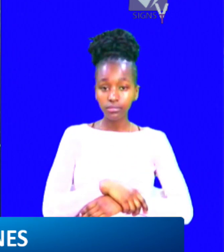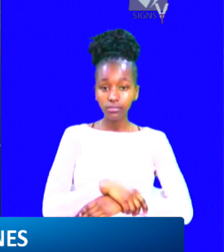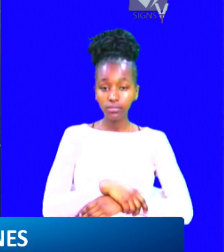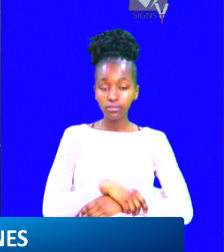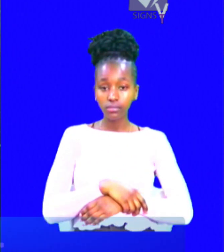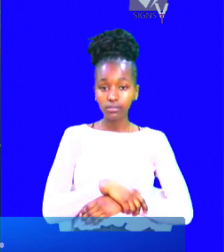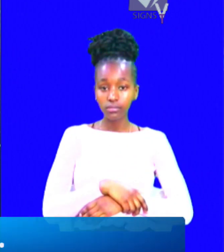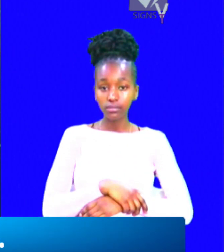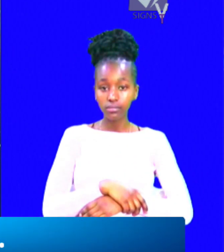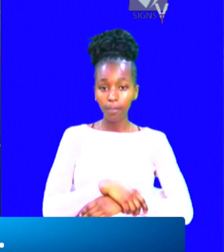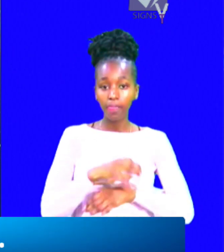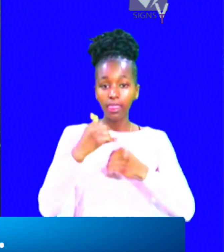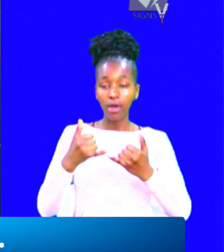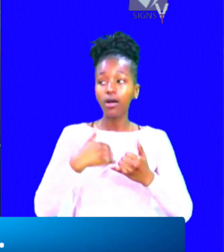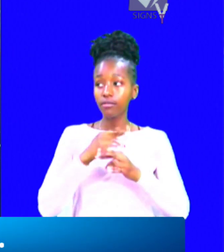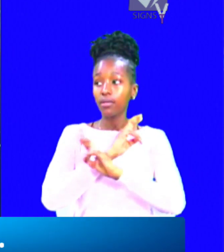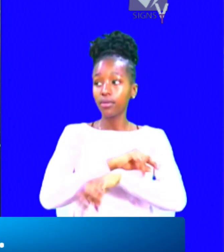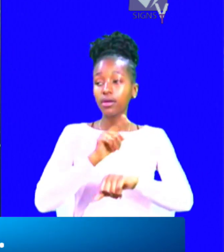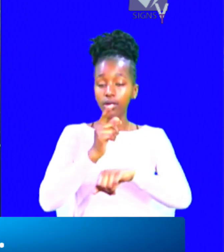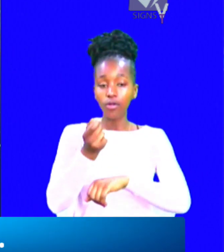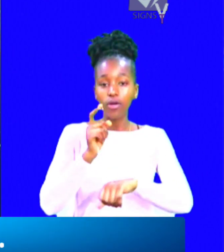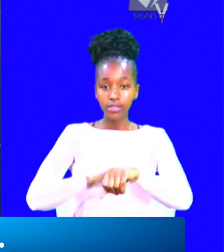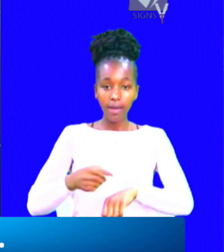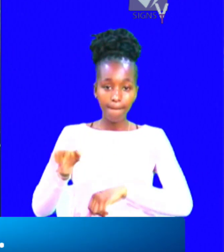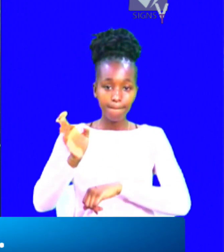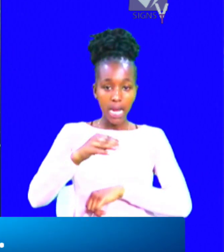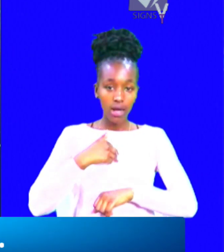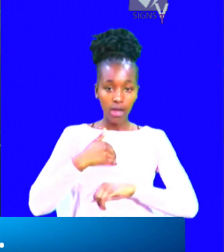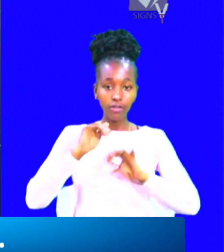debating TikTok, we're going to take a break. When we come back, we're coming back with news that are making headlines